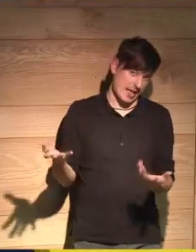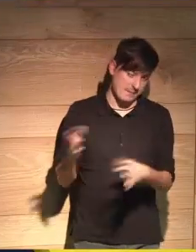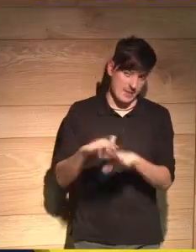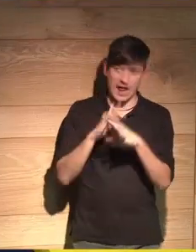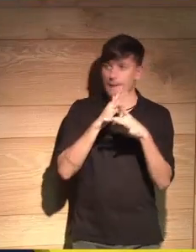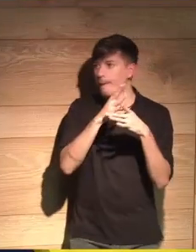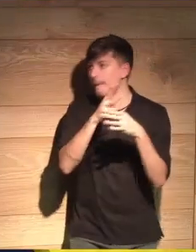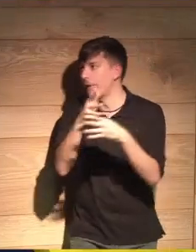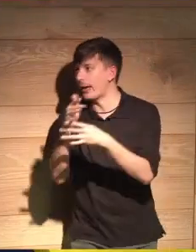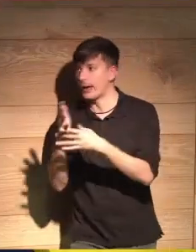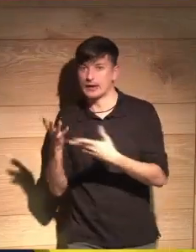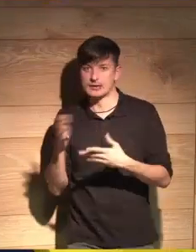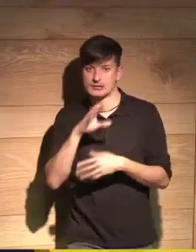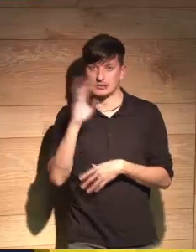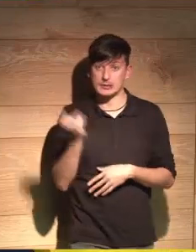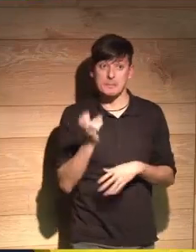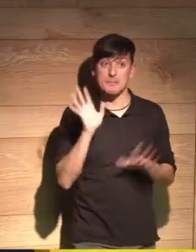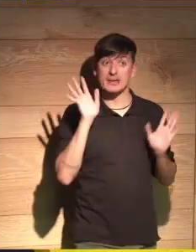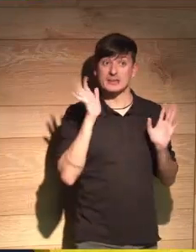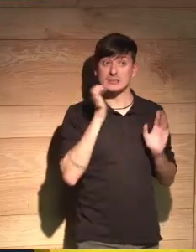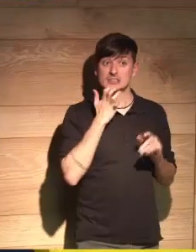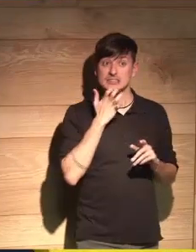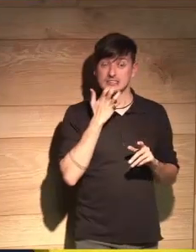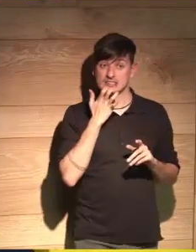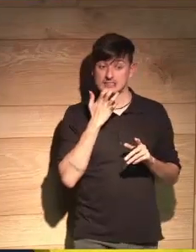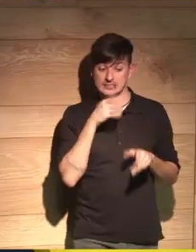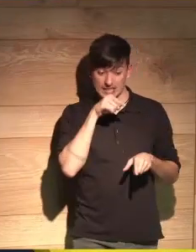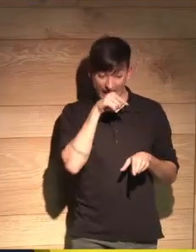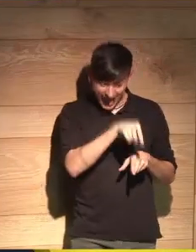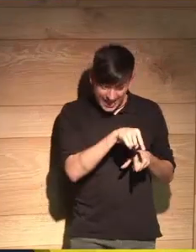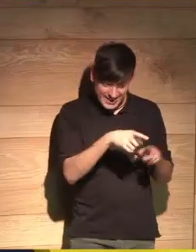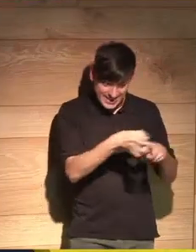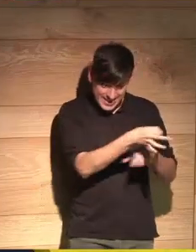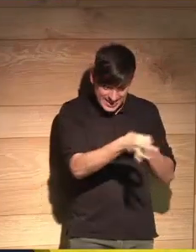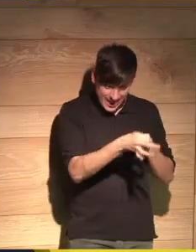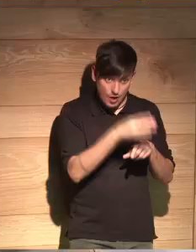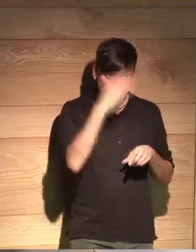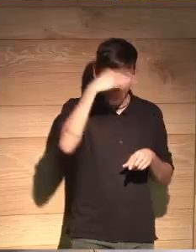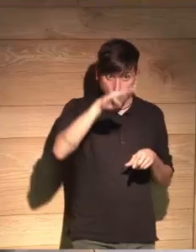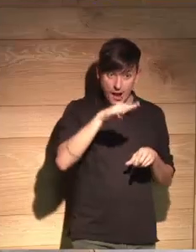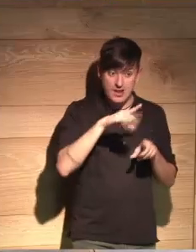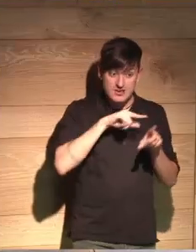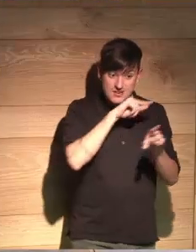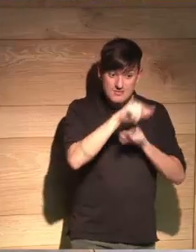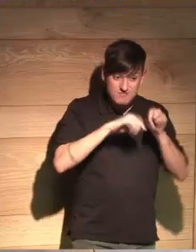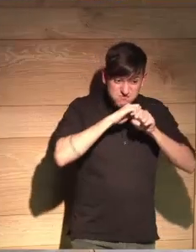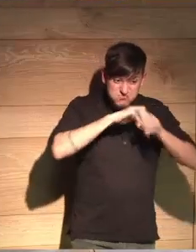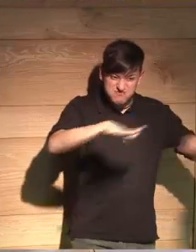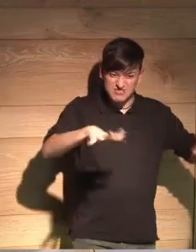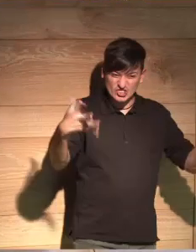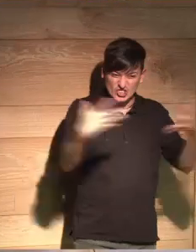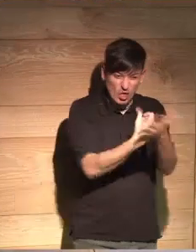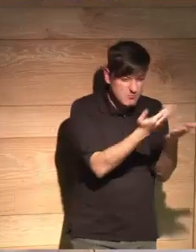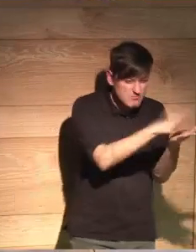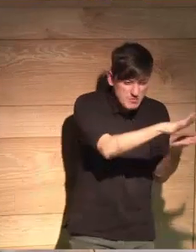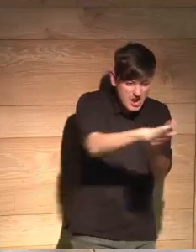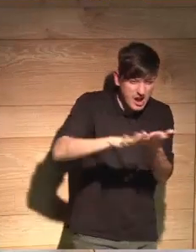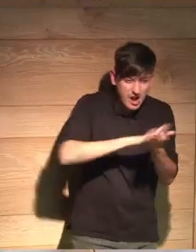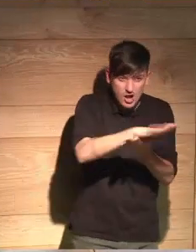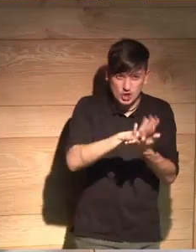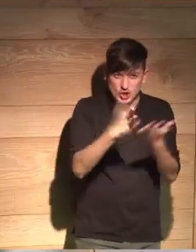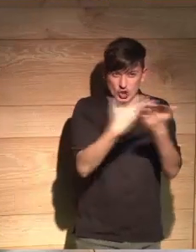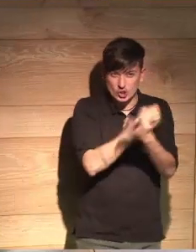park to play and to do whatever it takes. But if there's a pandemia, we will all die.